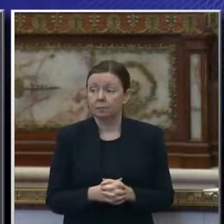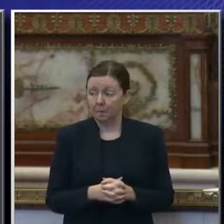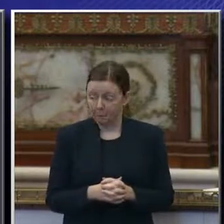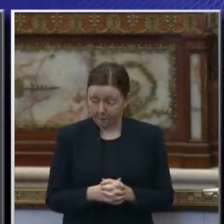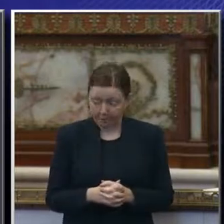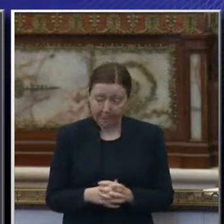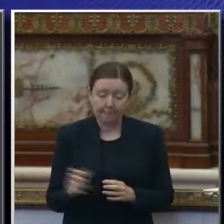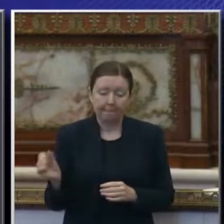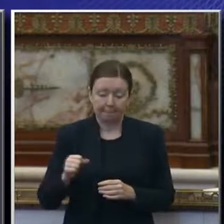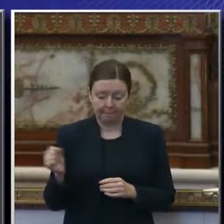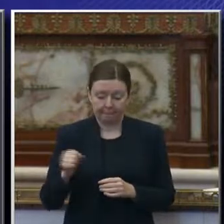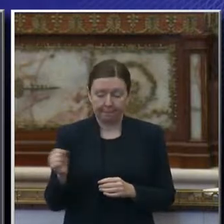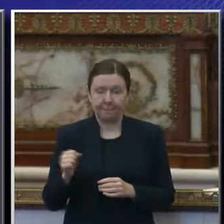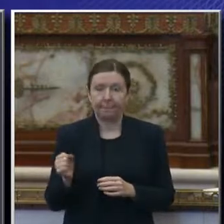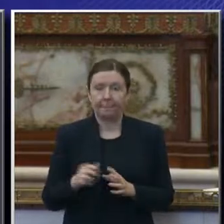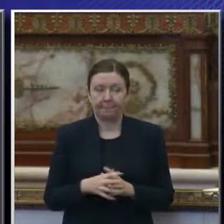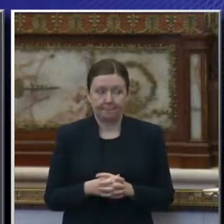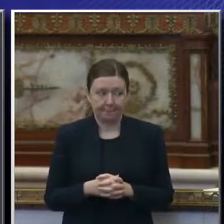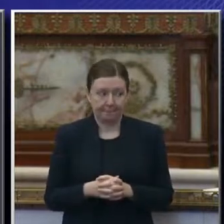Yes.